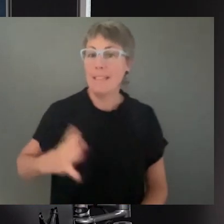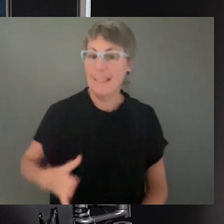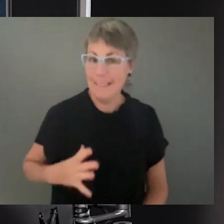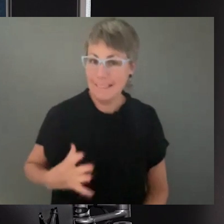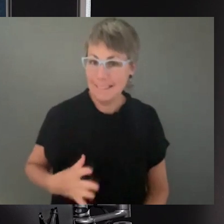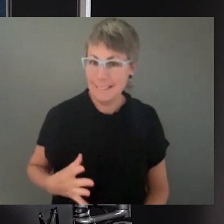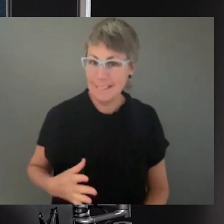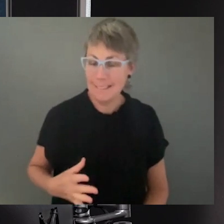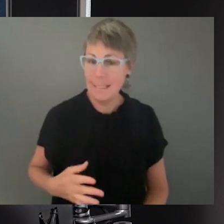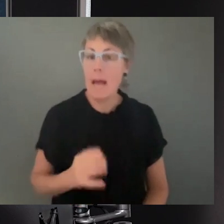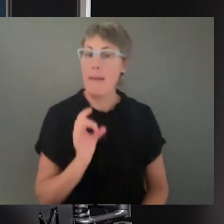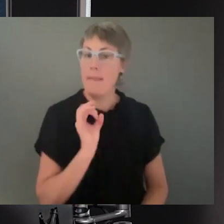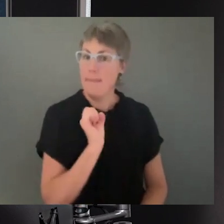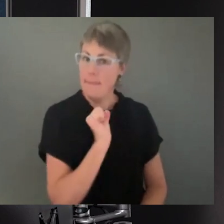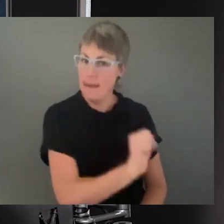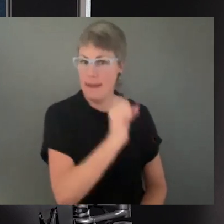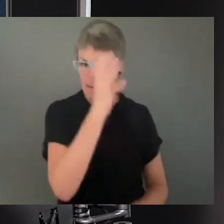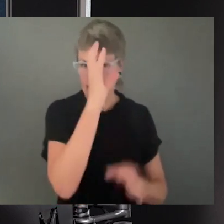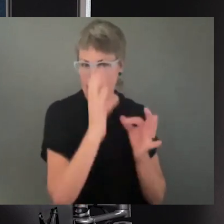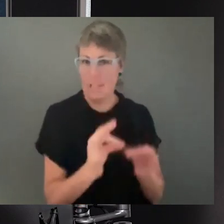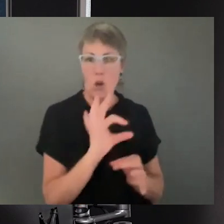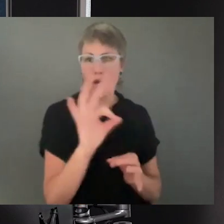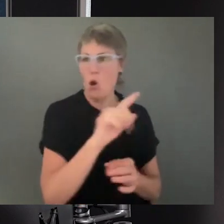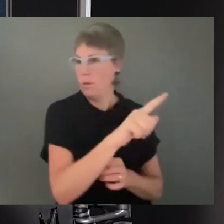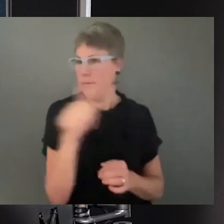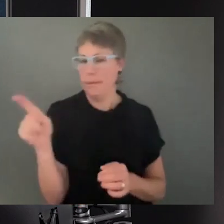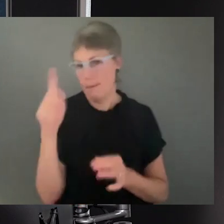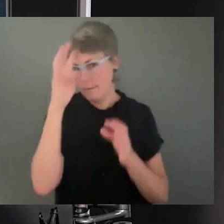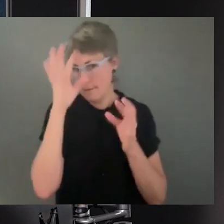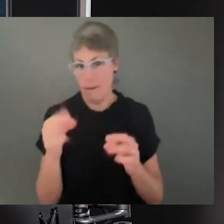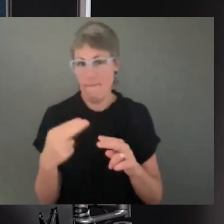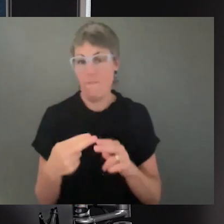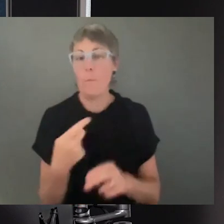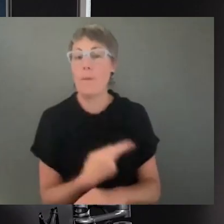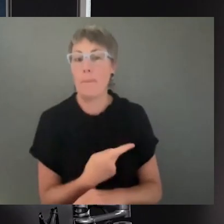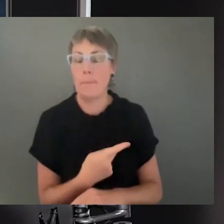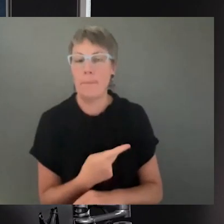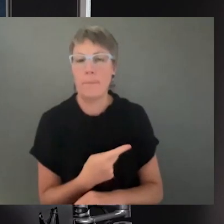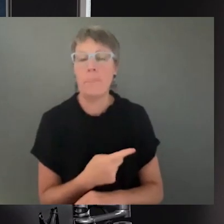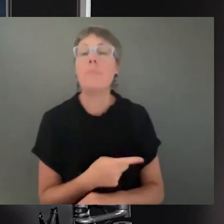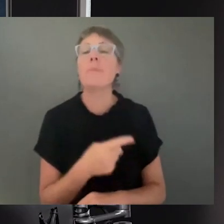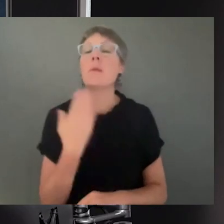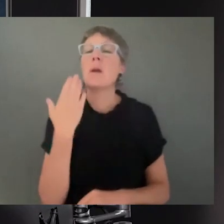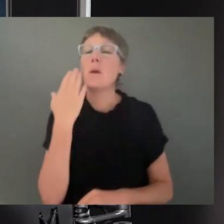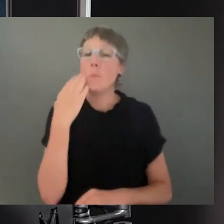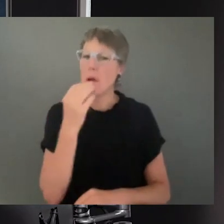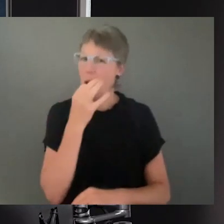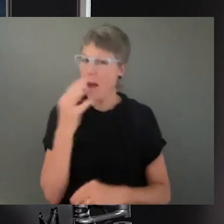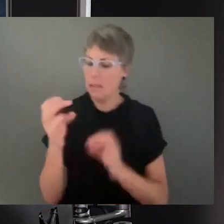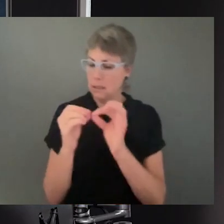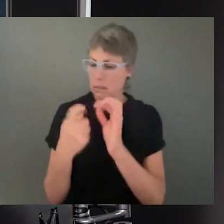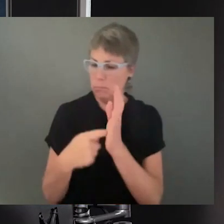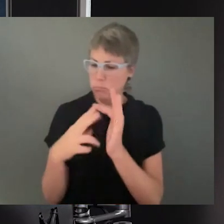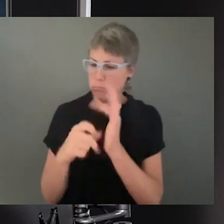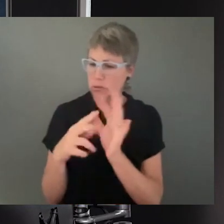not necessarily what someone else decides for us. Brendan, what about for you? What does inclusivity mean to you? I